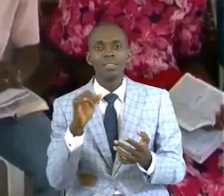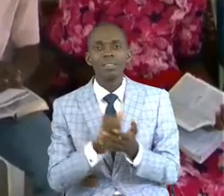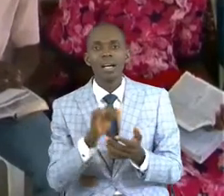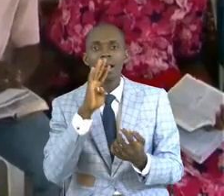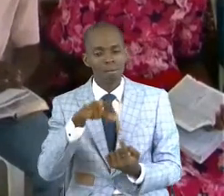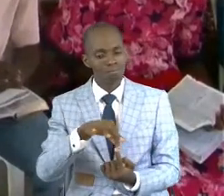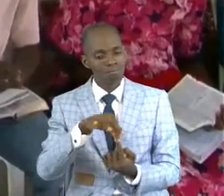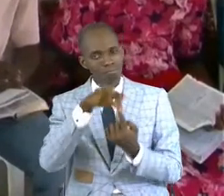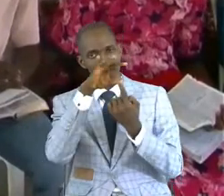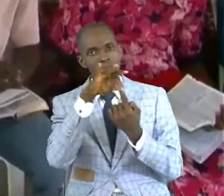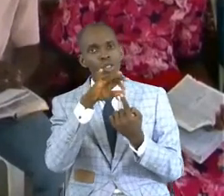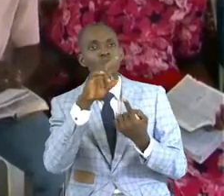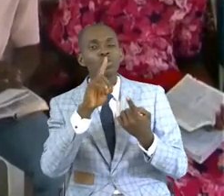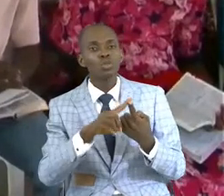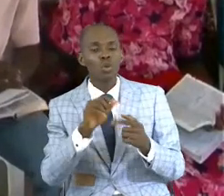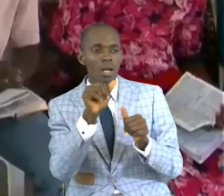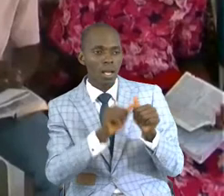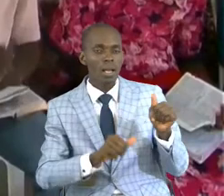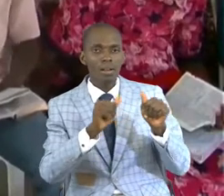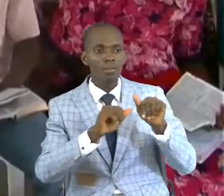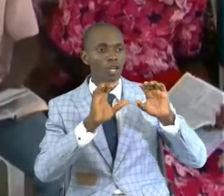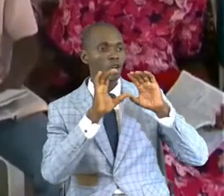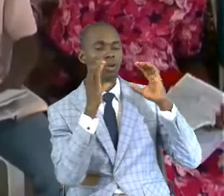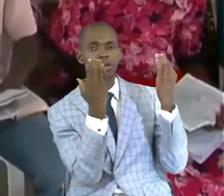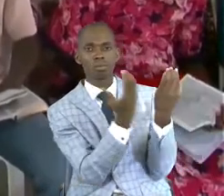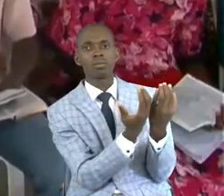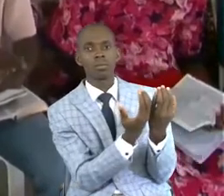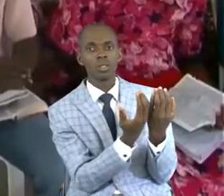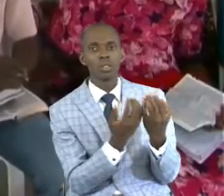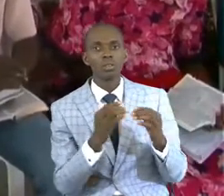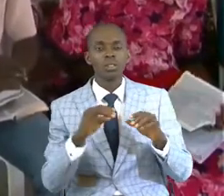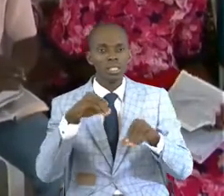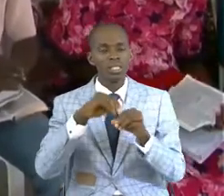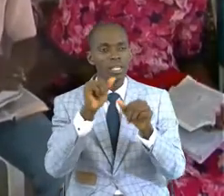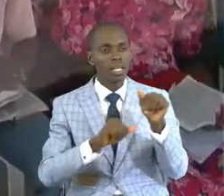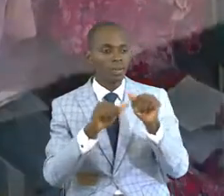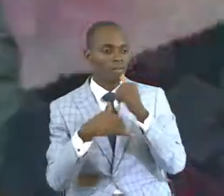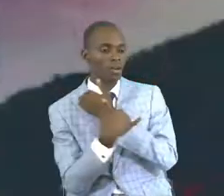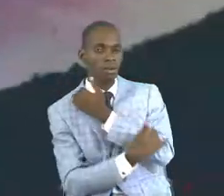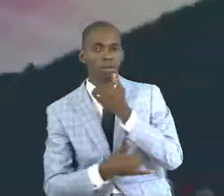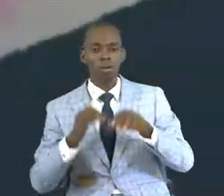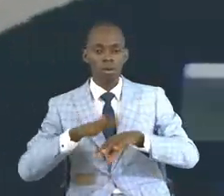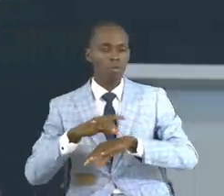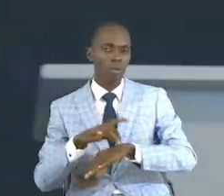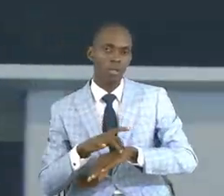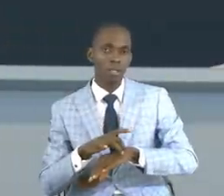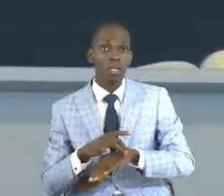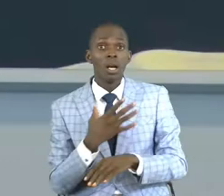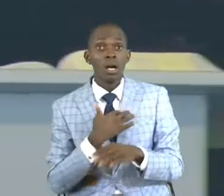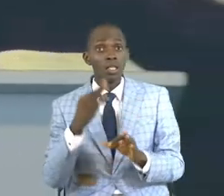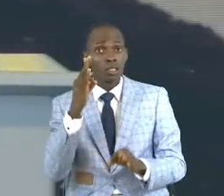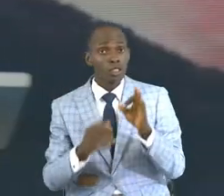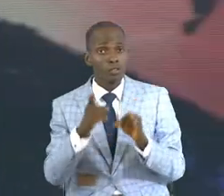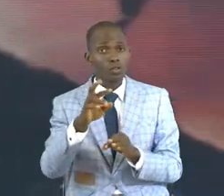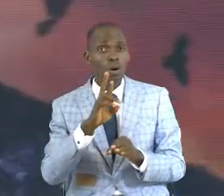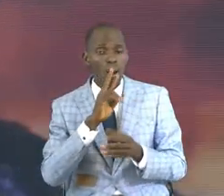to every community in every country on earth. And if you are part of